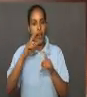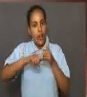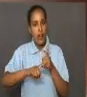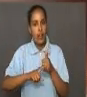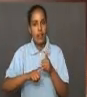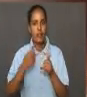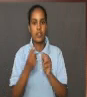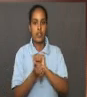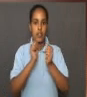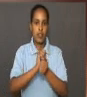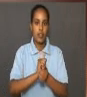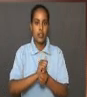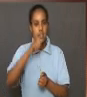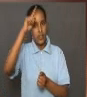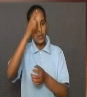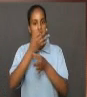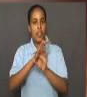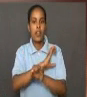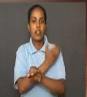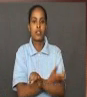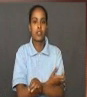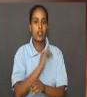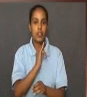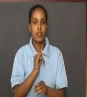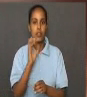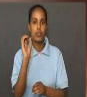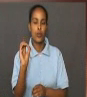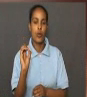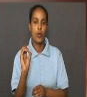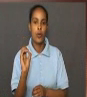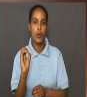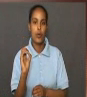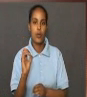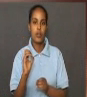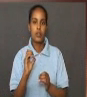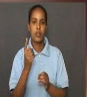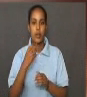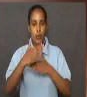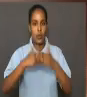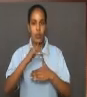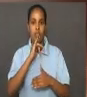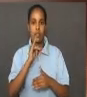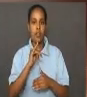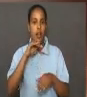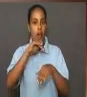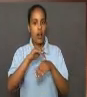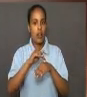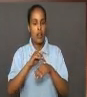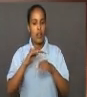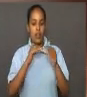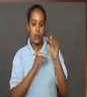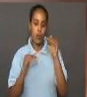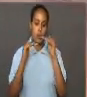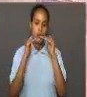Finally, if the change in Gibbs free energy is 0, then the process is at